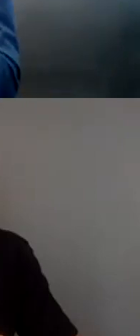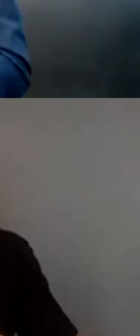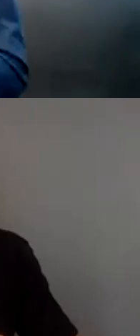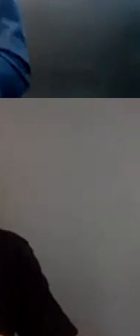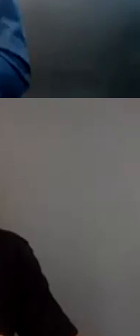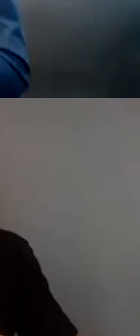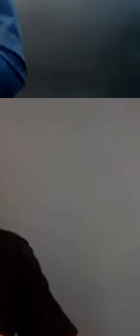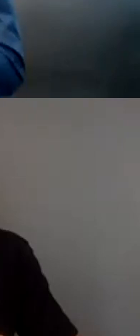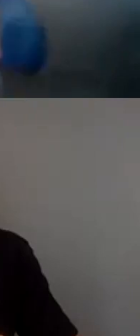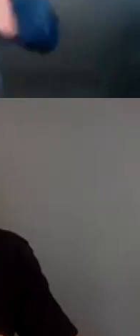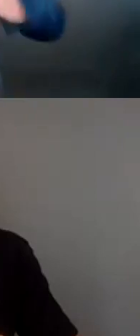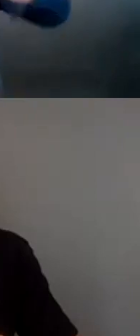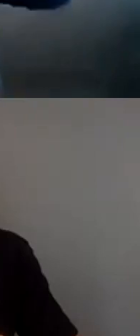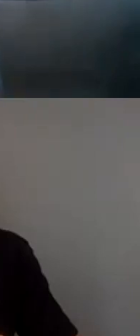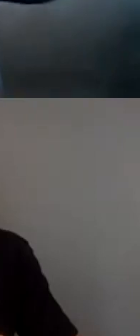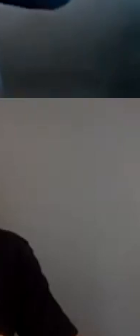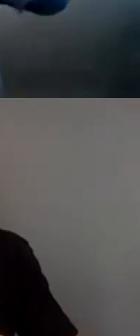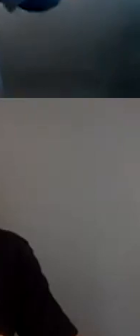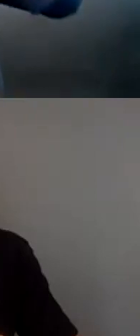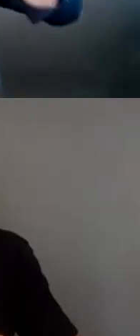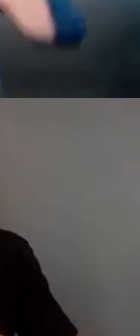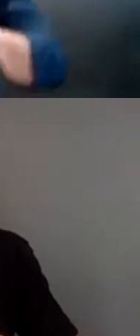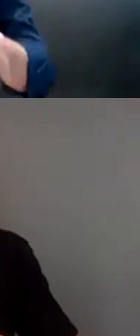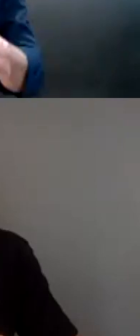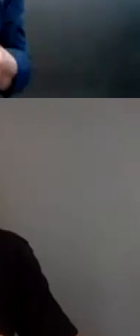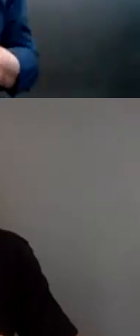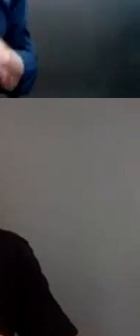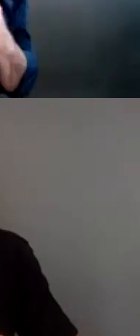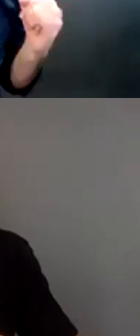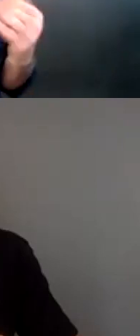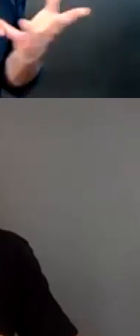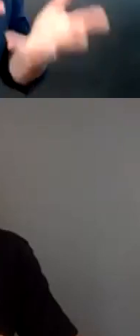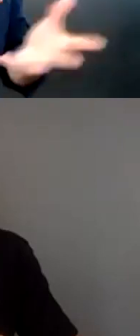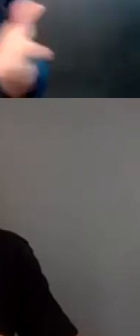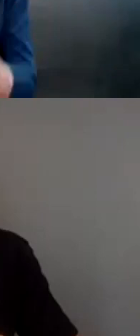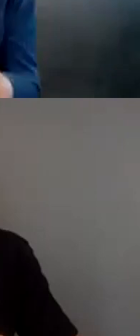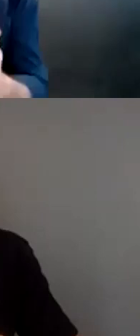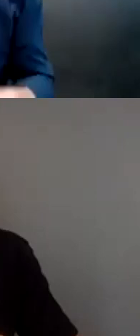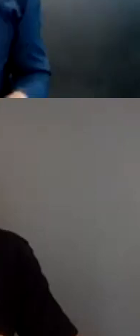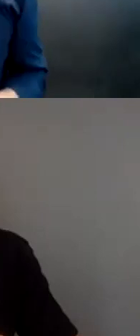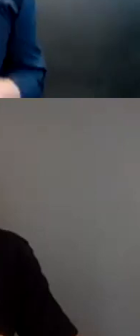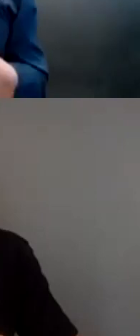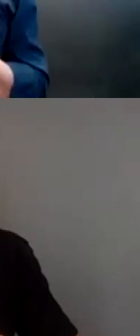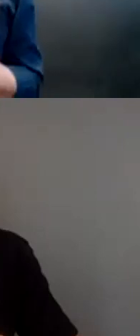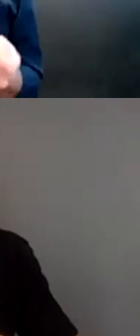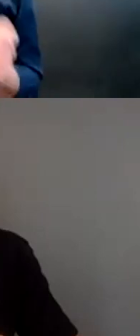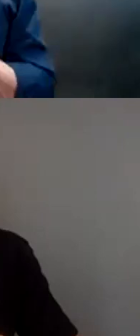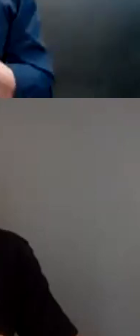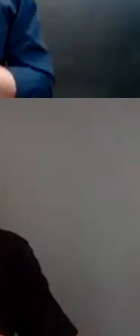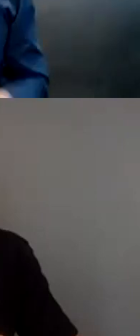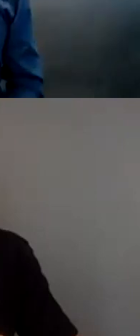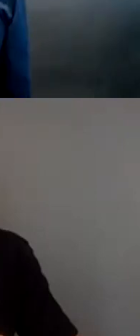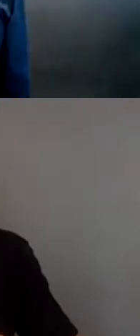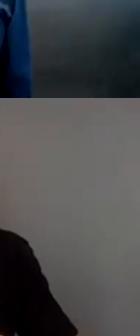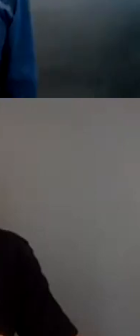it's the work happens, it's the people who are standing closest to the fire doing the work. Yeah, That's where the change is happening. Yeah, and that kind of ties into